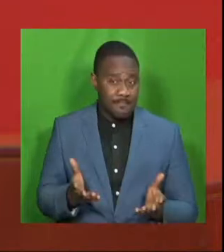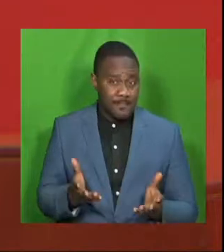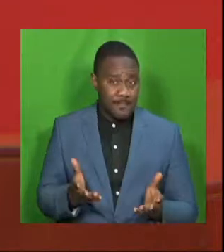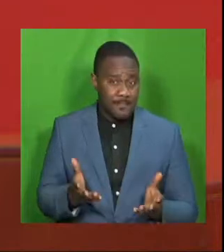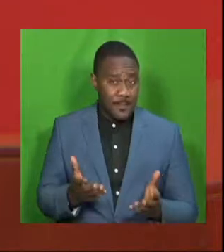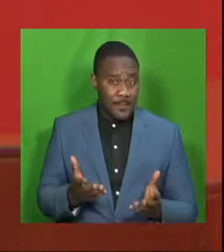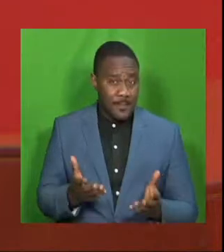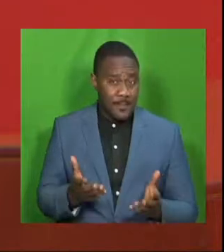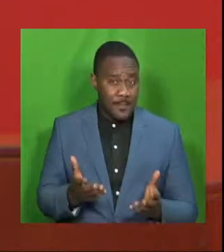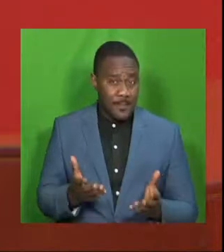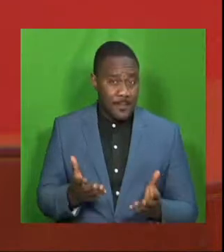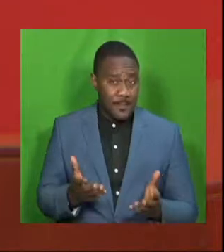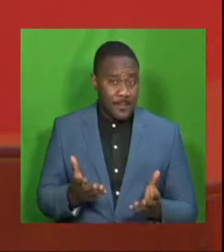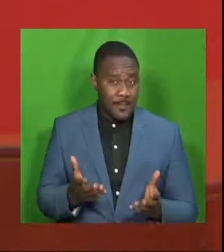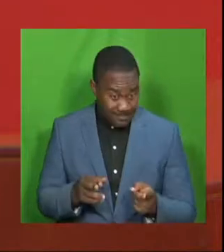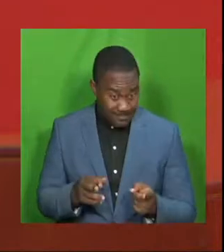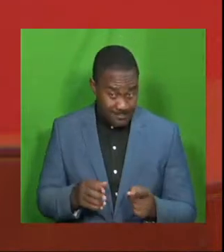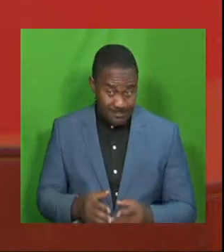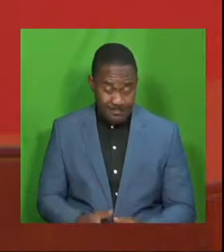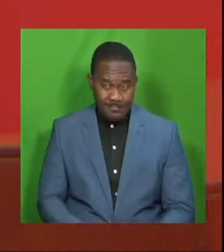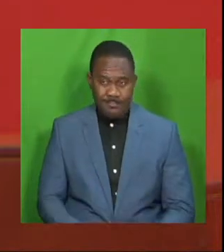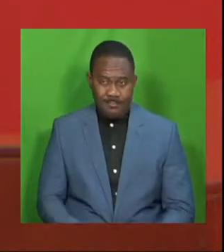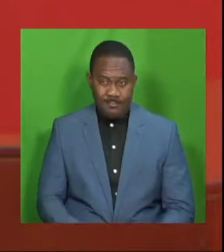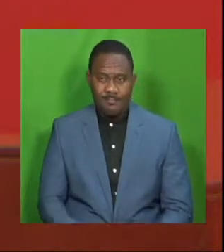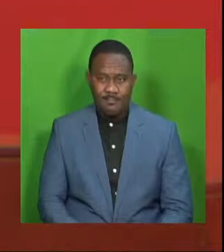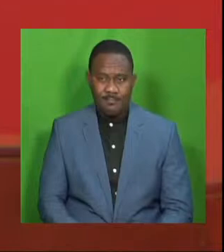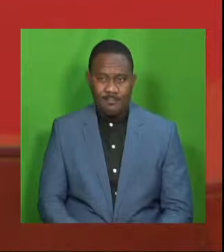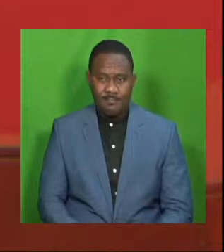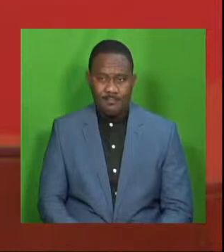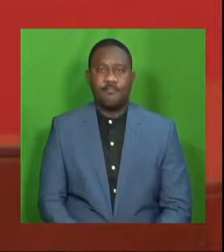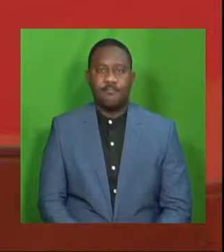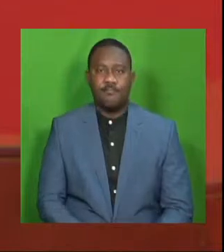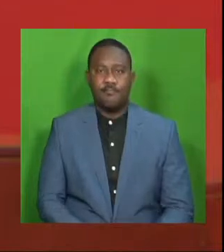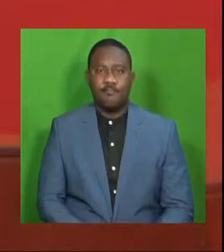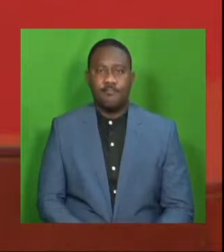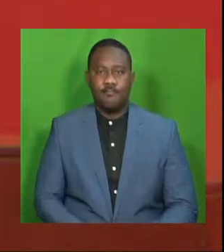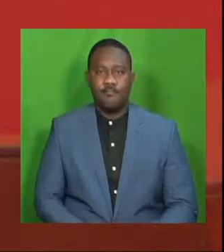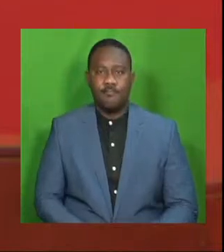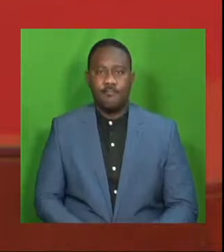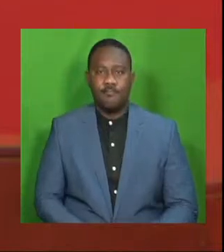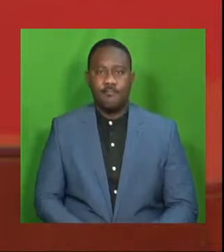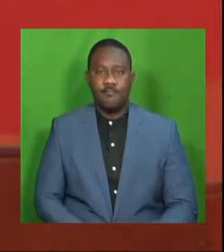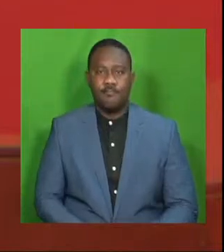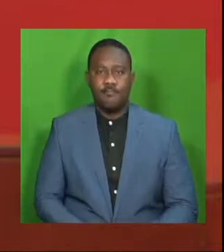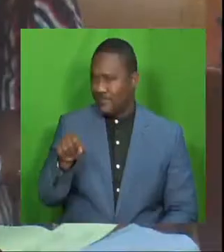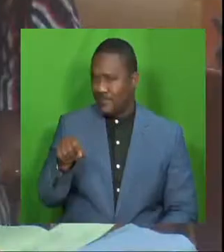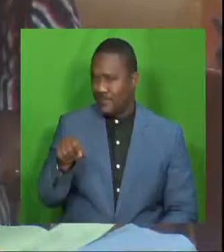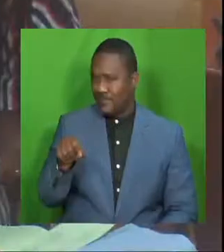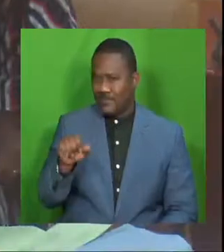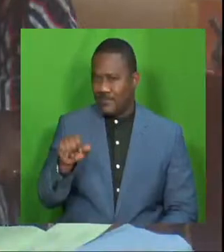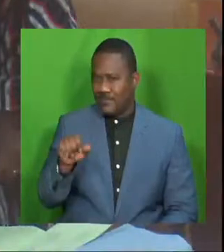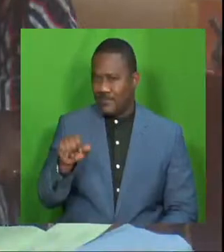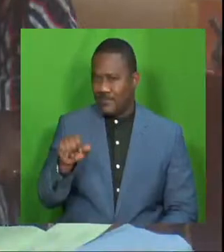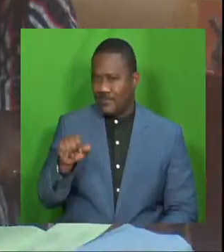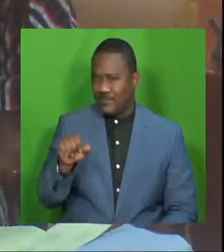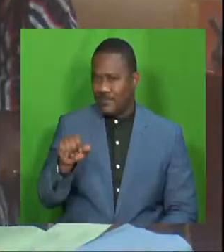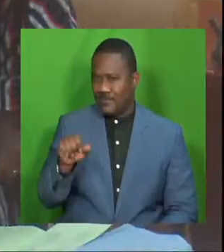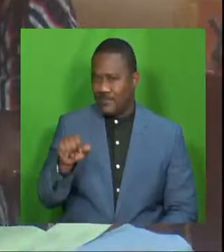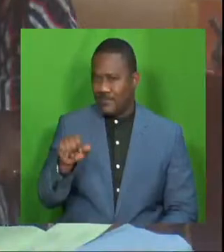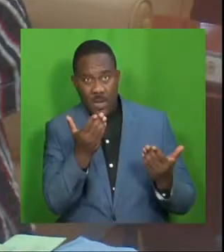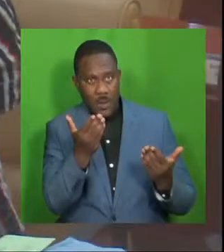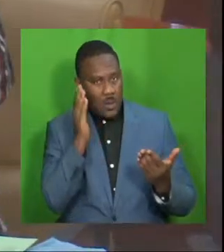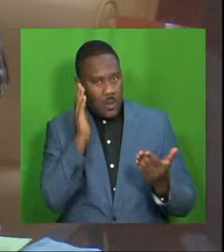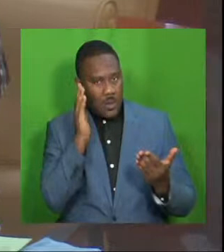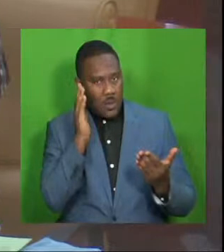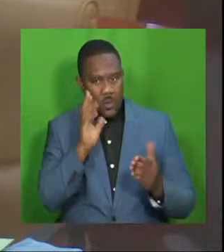ready? Yes, Mr. Speaker. The ministers are here to respond to those